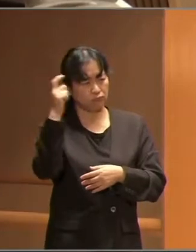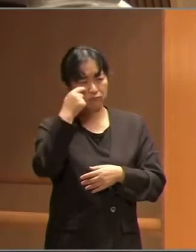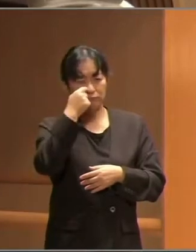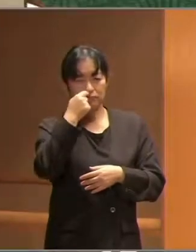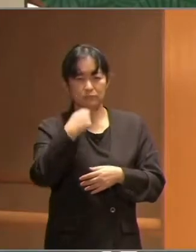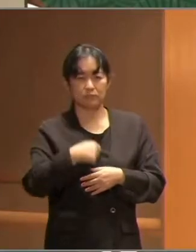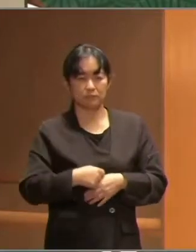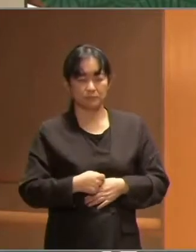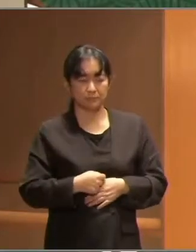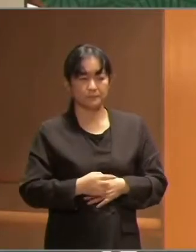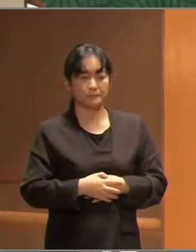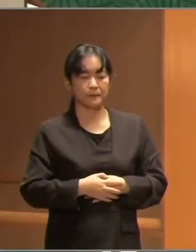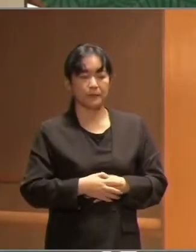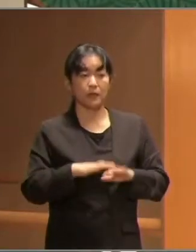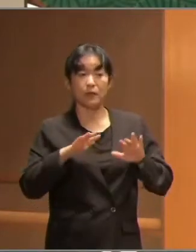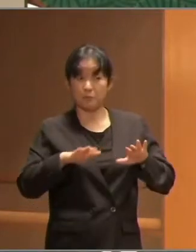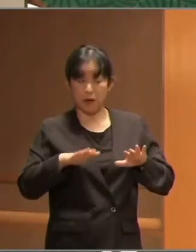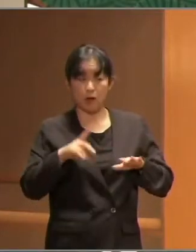defective.